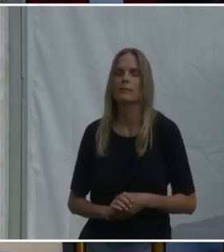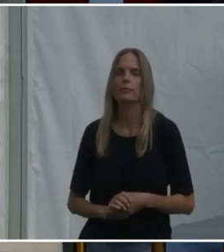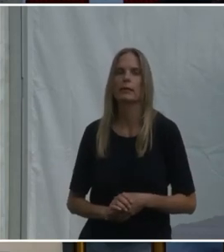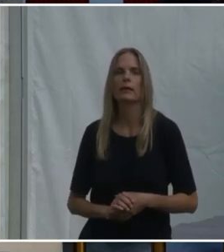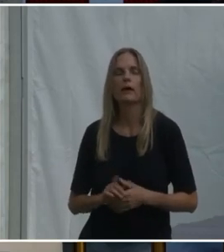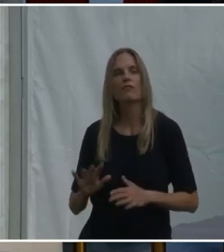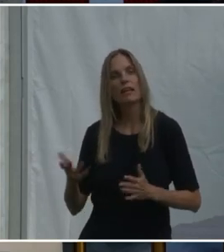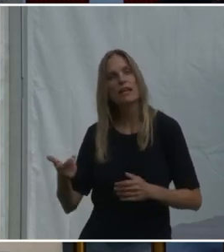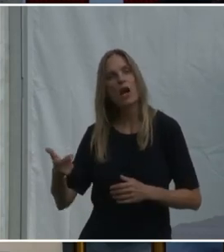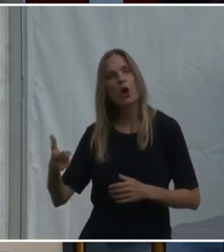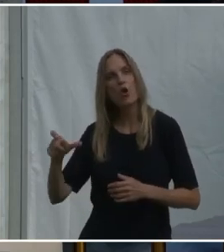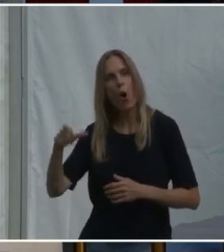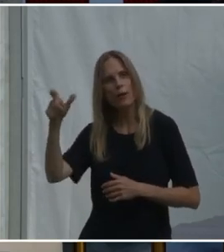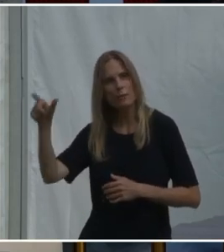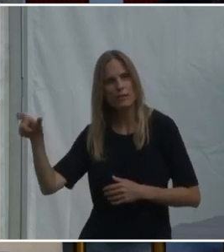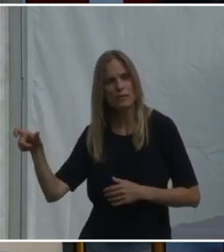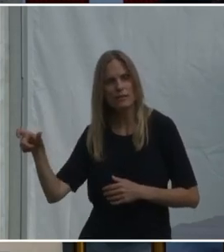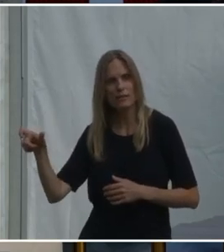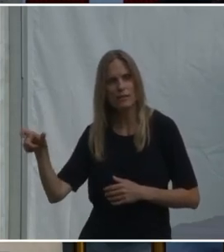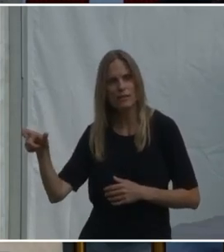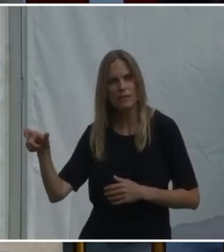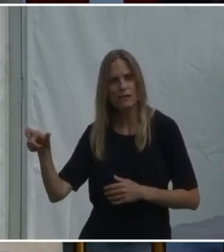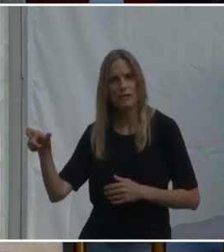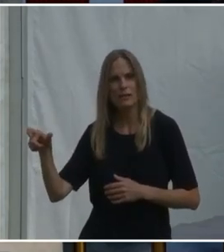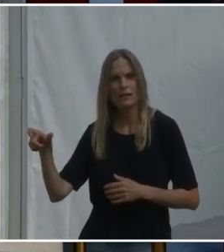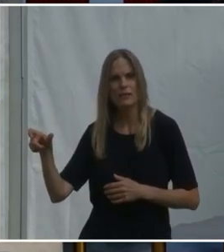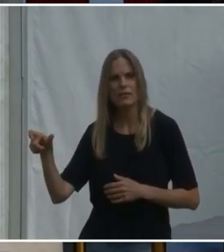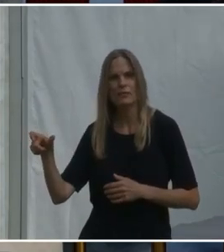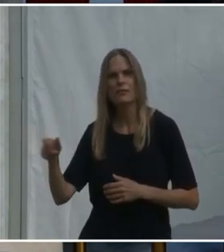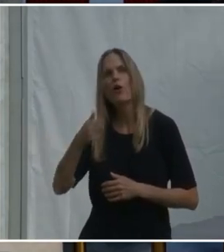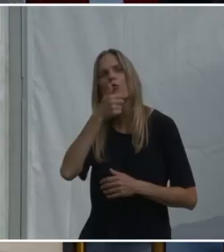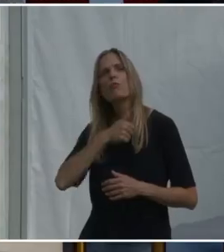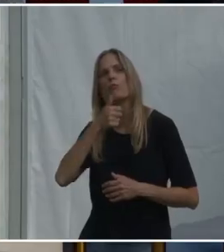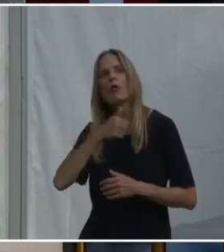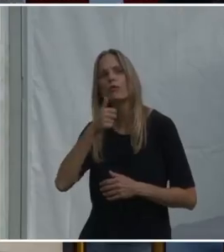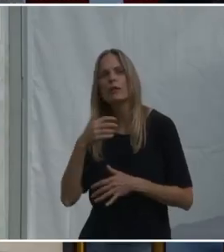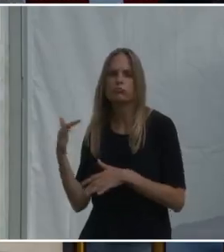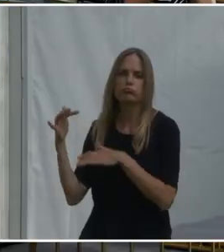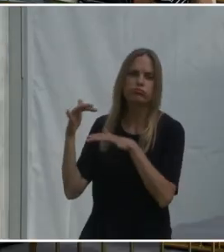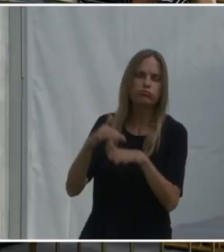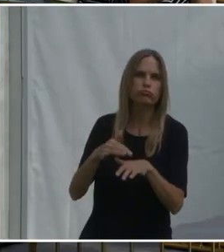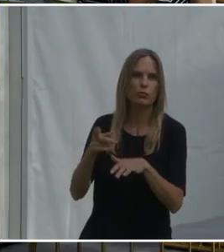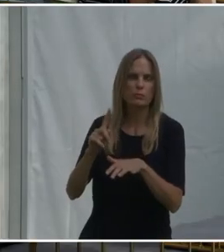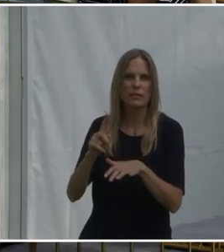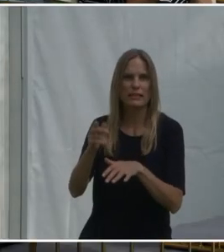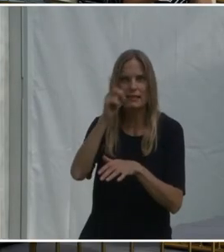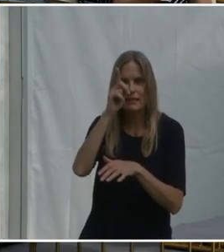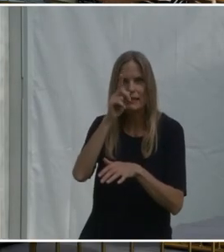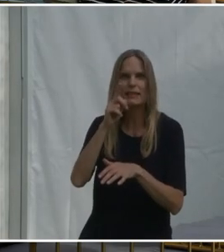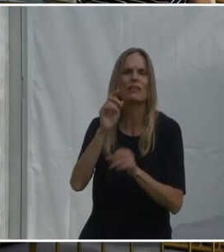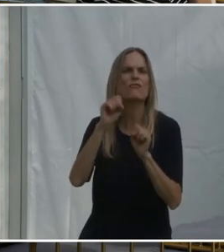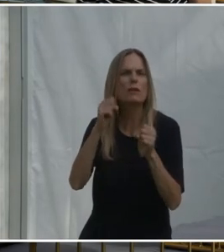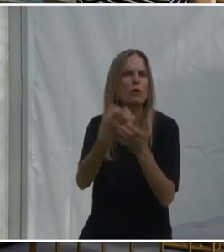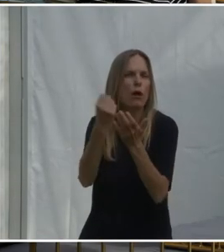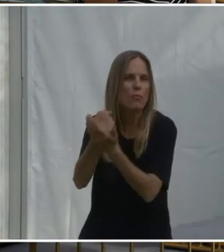majority of OECD countries or G7 countries, they're trying to rush to get into their economic opportunities in those places.